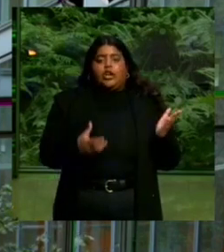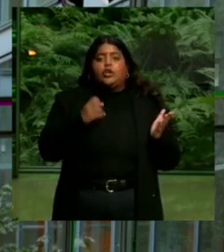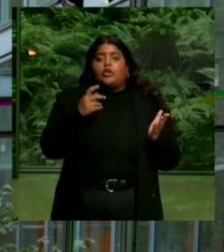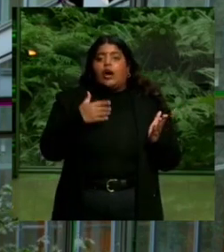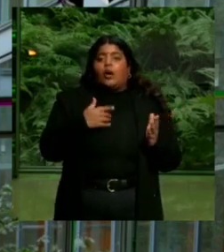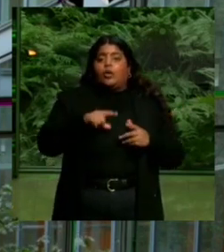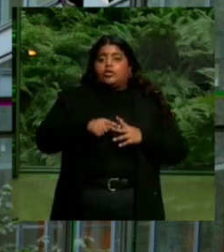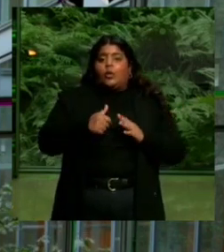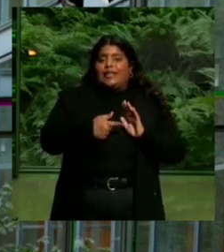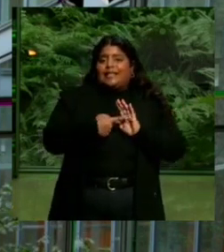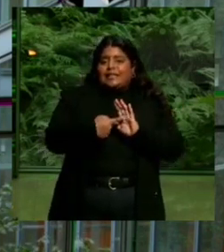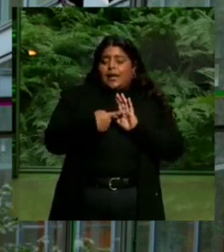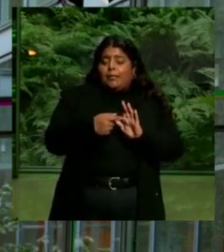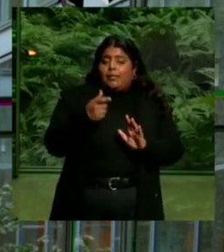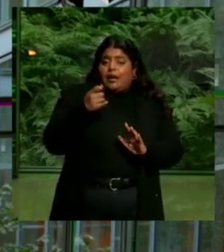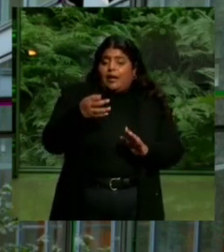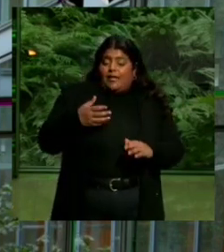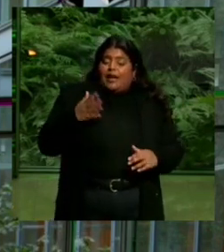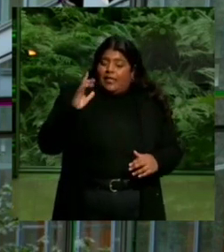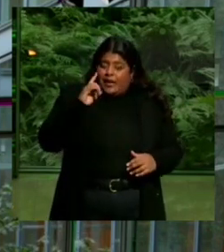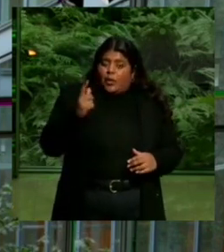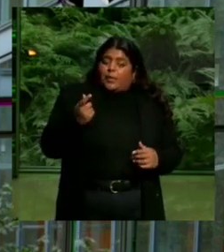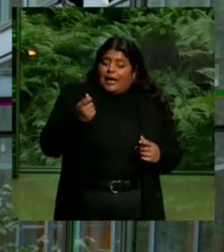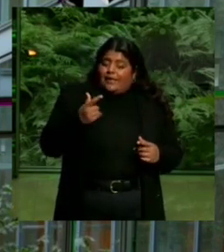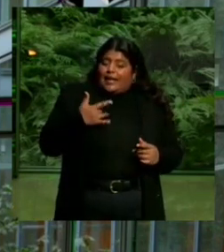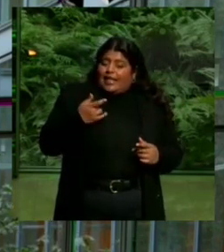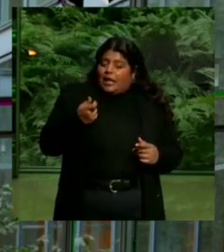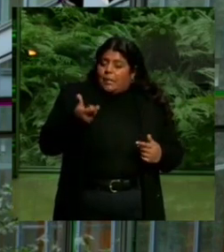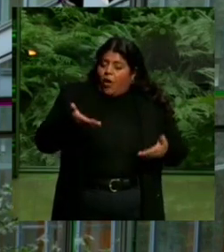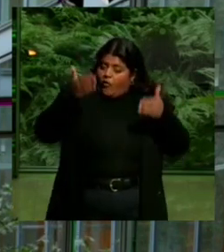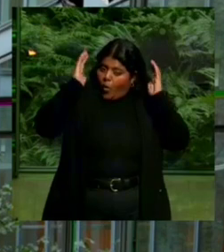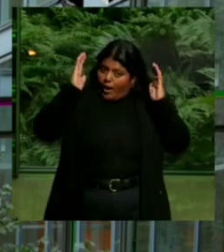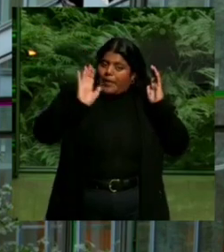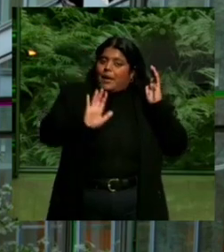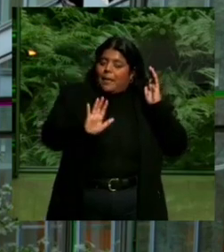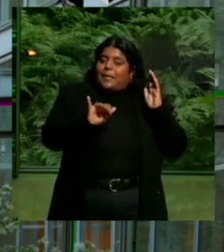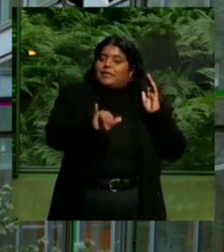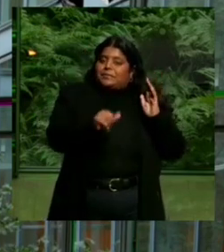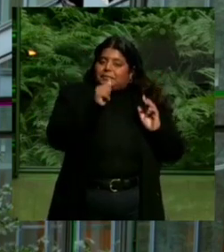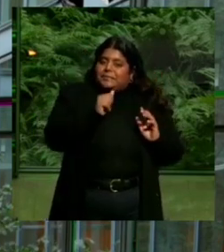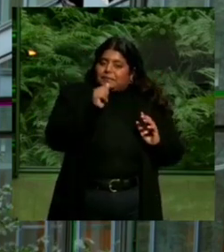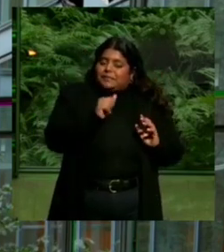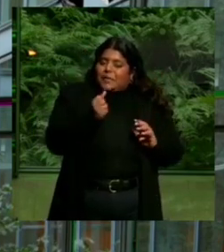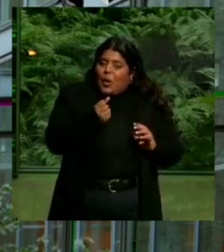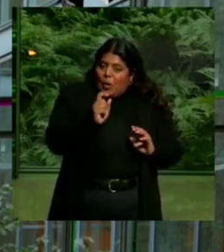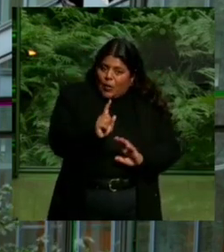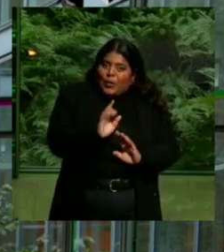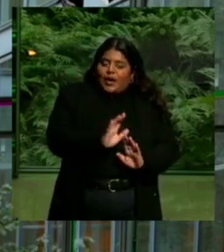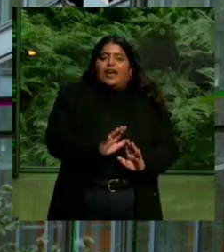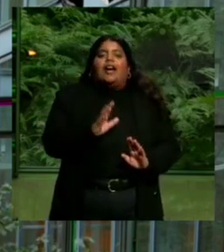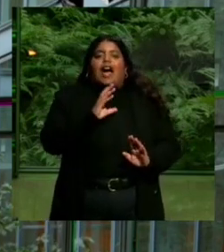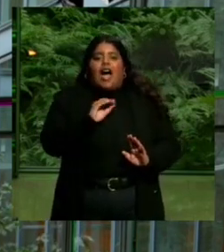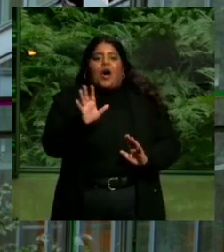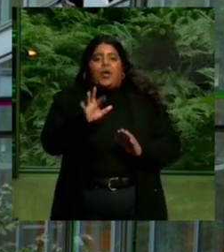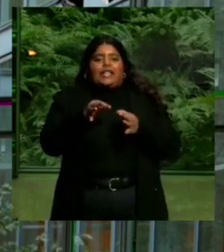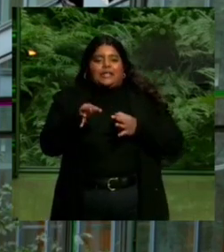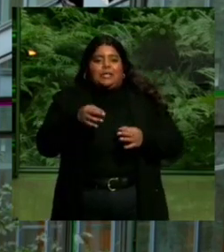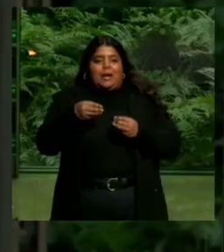this example, which I think will be a little bit overwhelming, but bear with me because we're going to uncover a lot of that throughout the rest of the